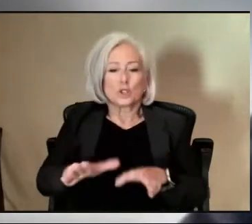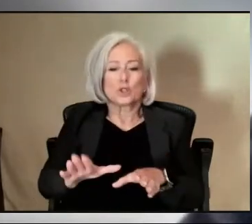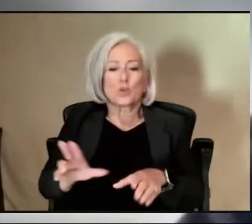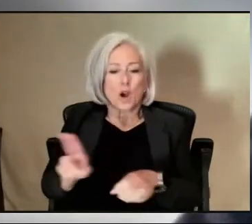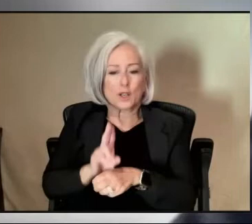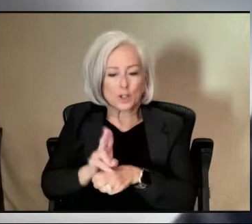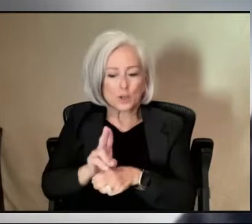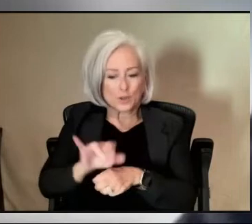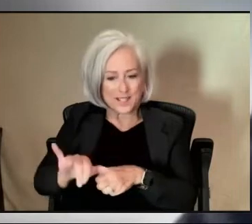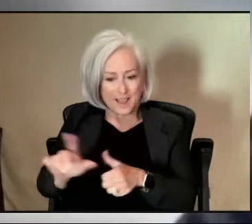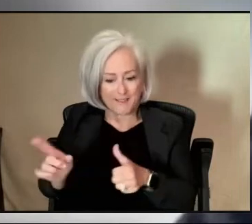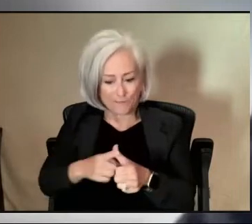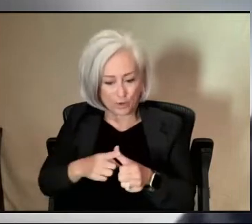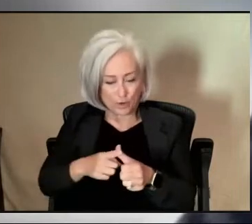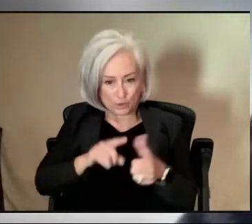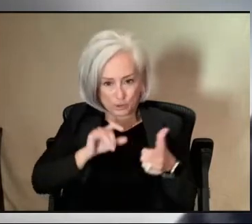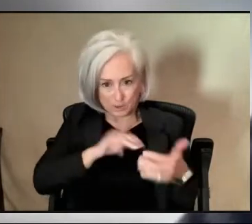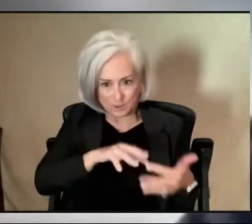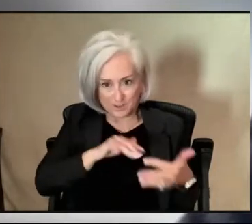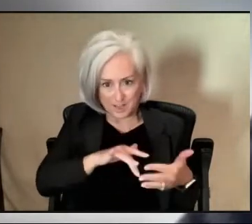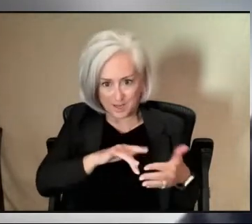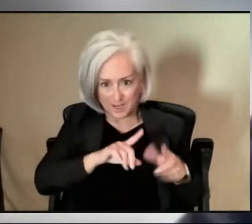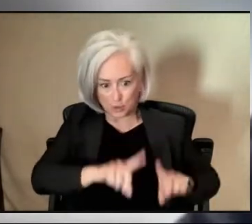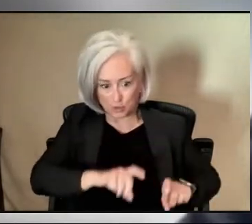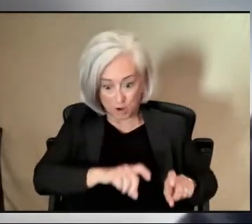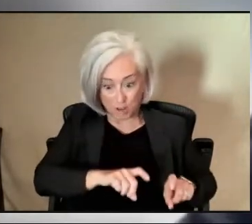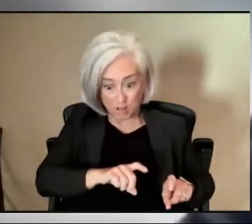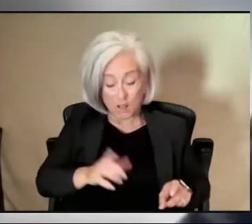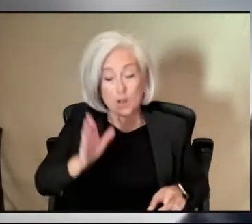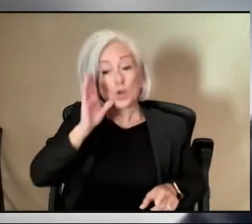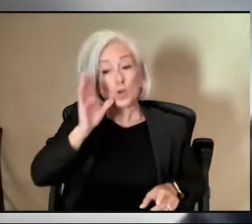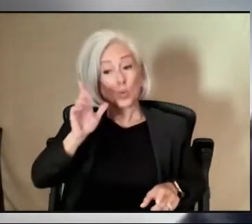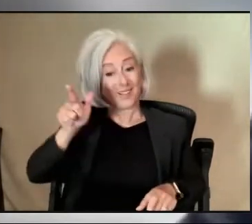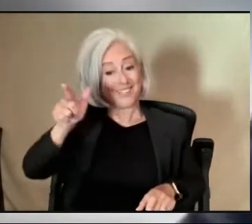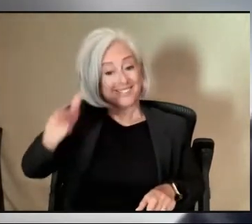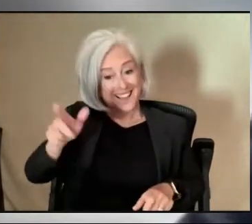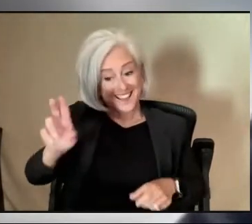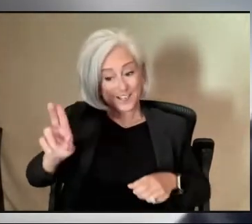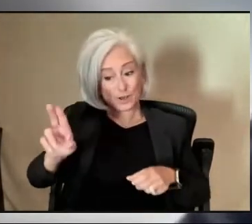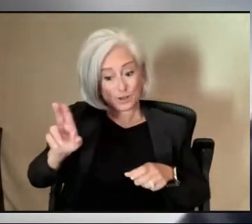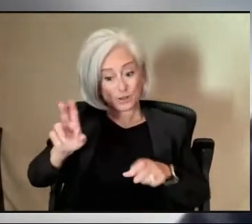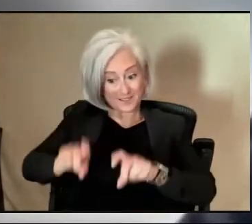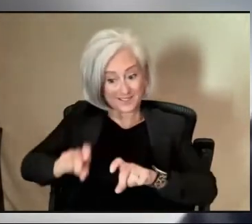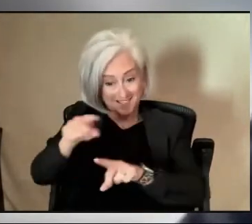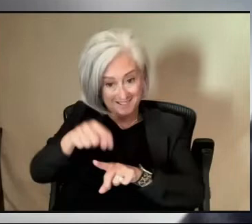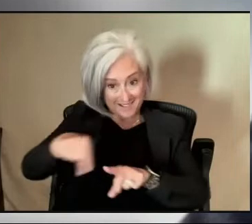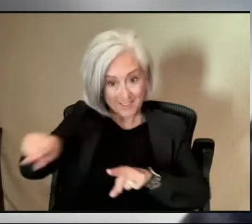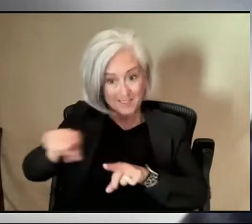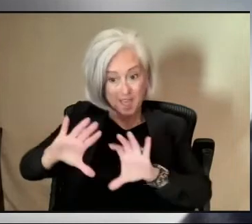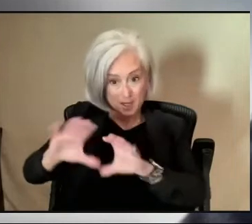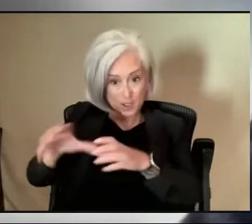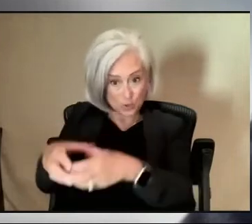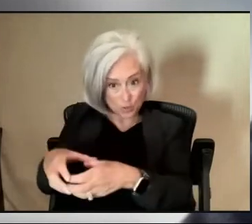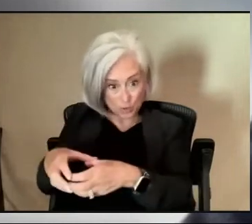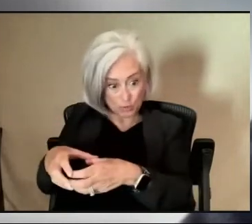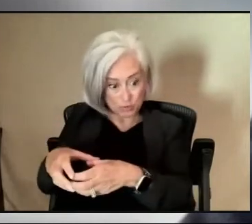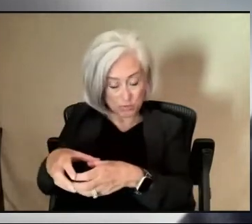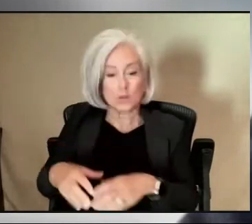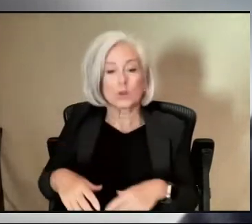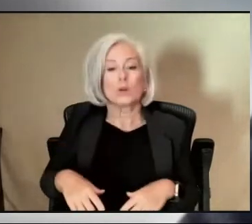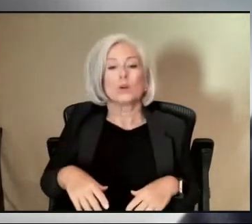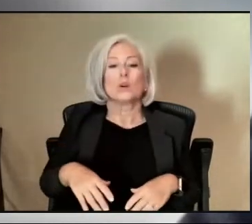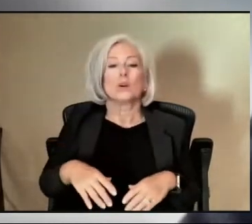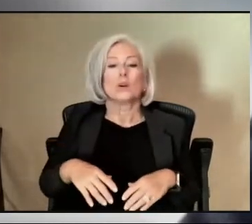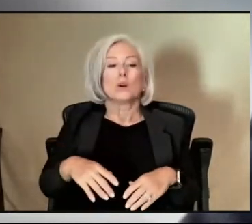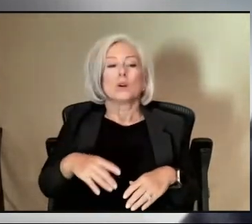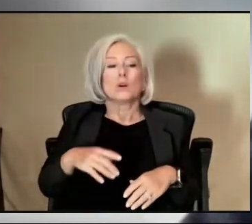you understand immune response in people who have otherwise normal underlying immune systems. So